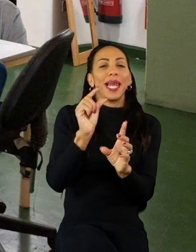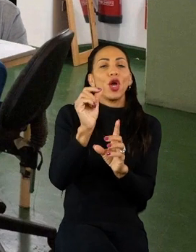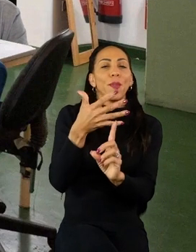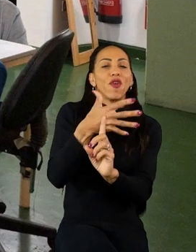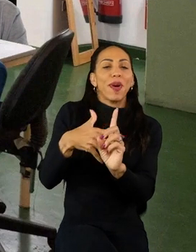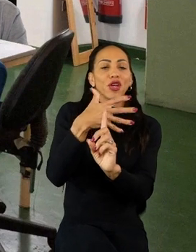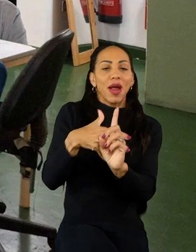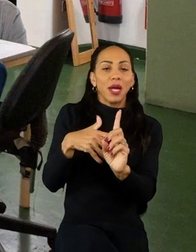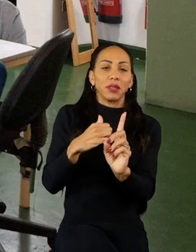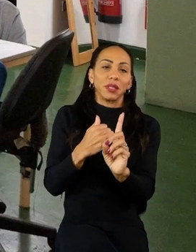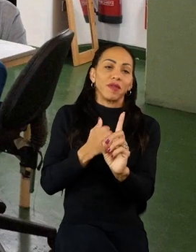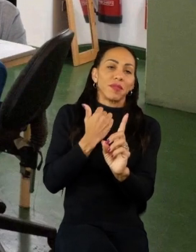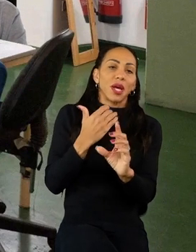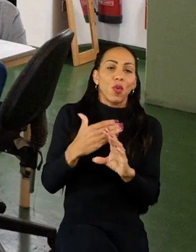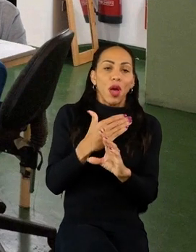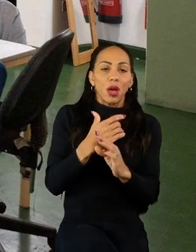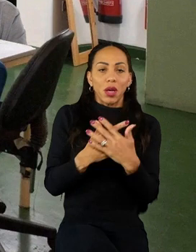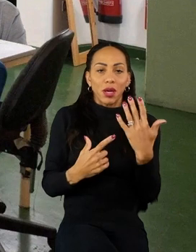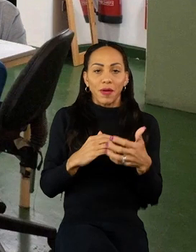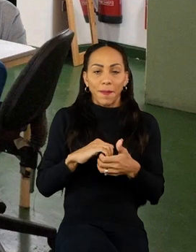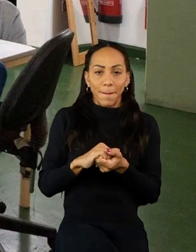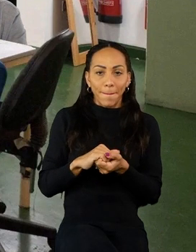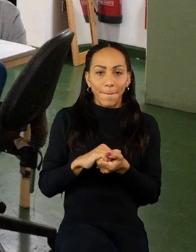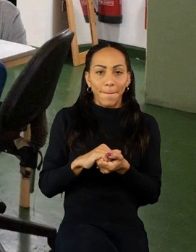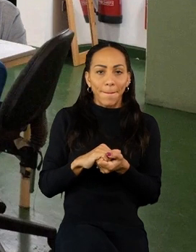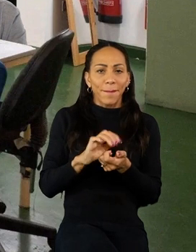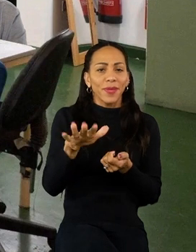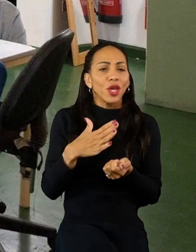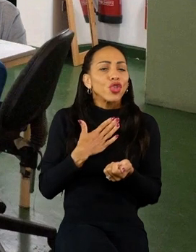background to my own work here in very early work.